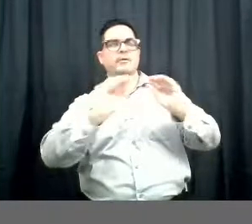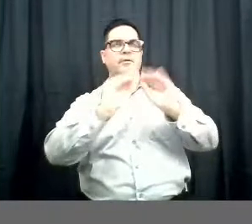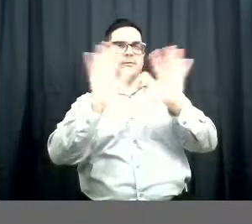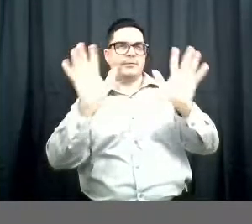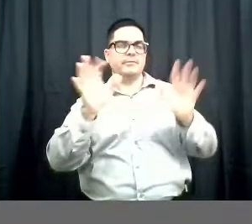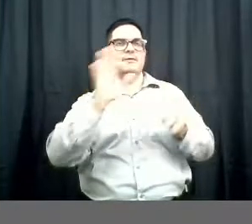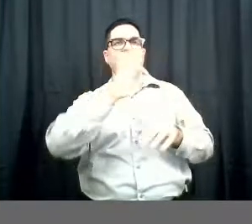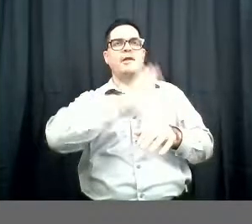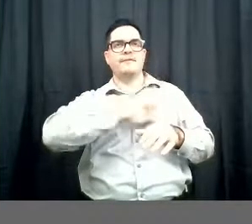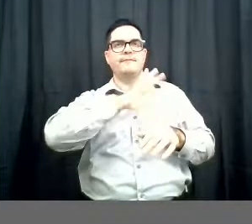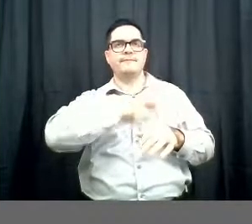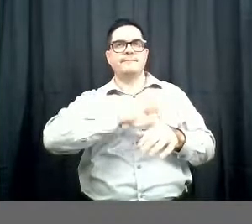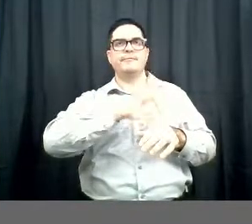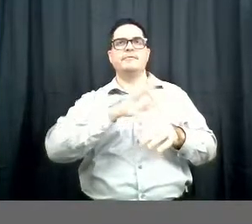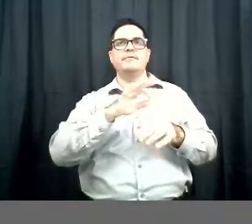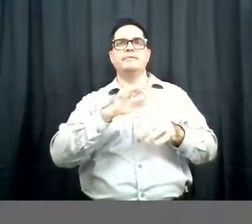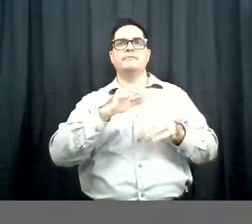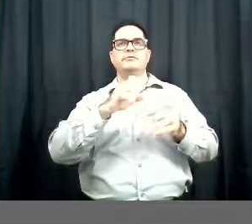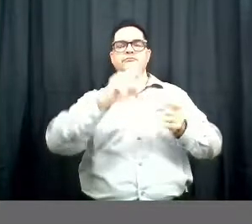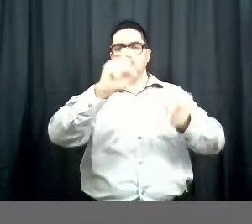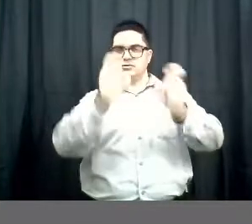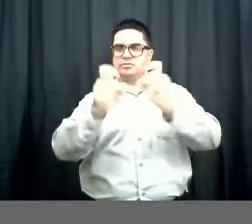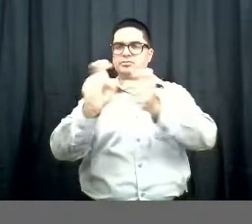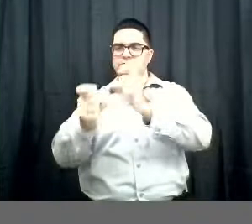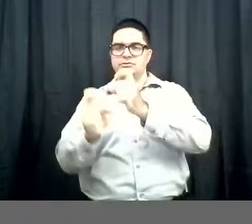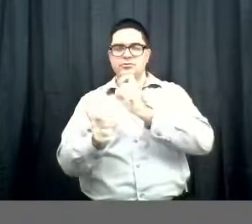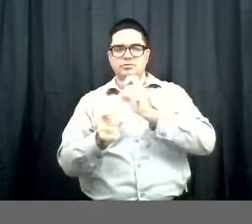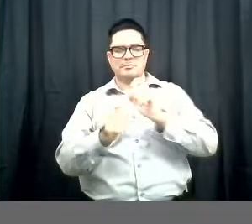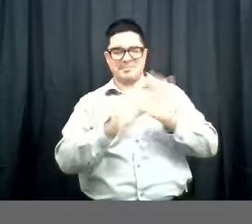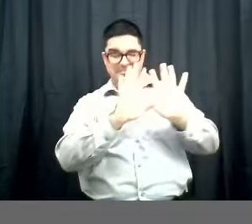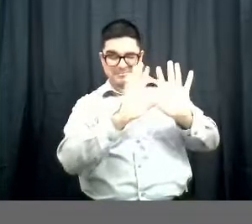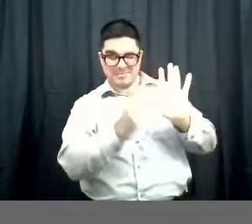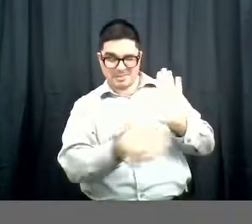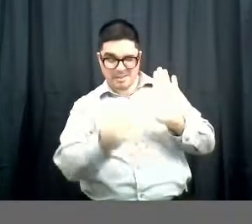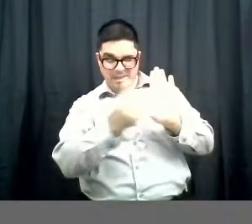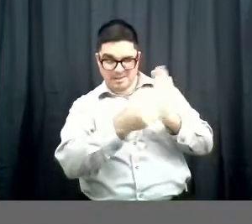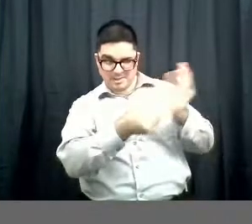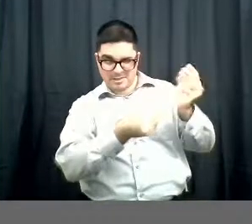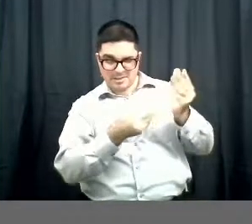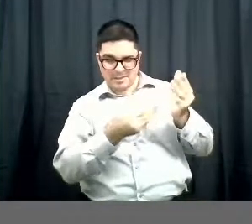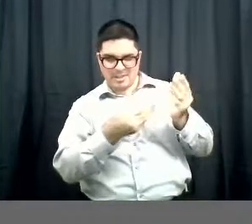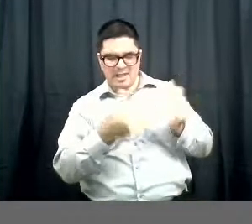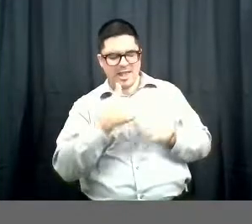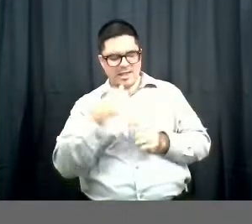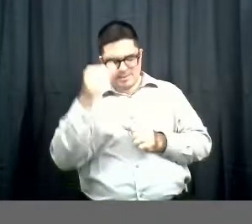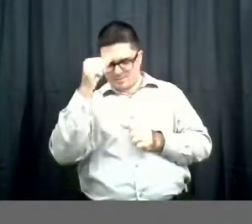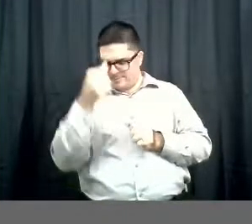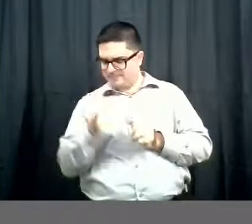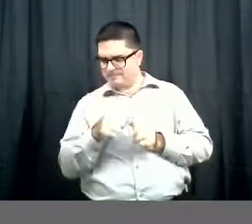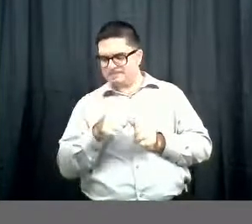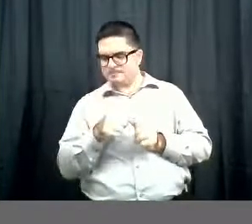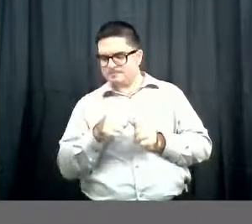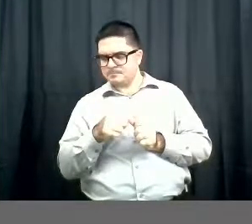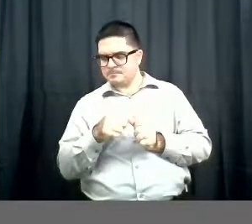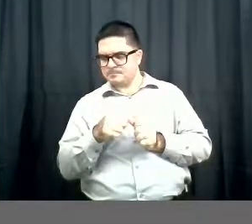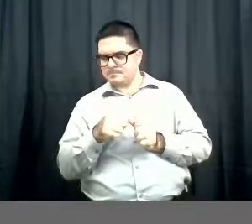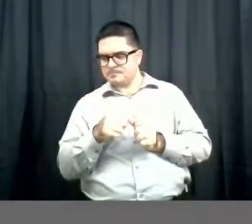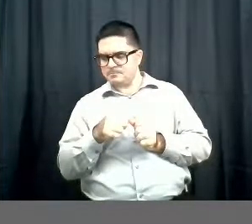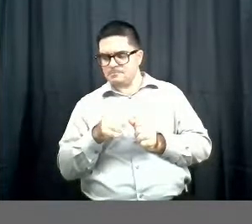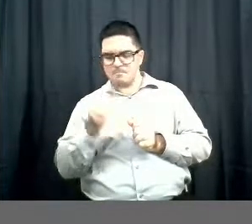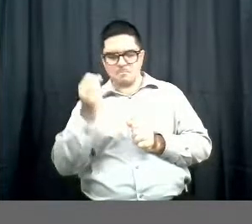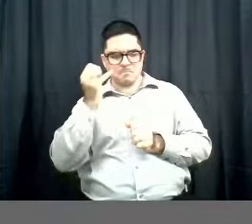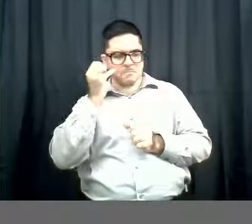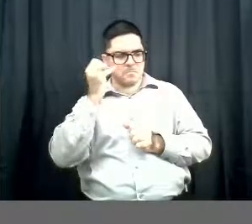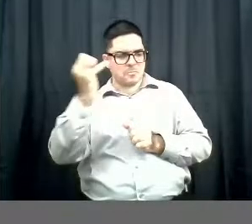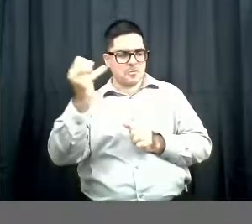restructuring, but remind me, but my recollection is in the absence of the work that's been